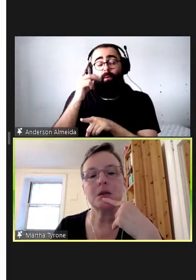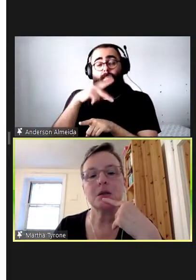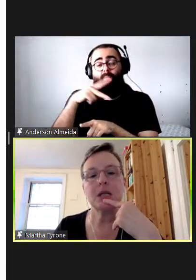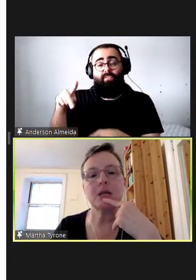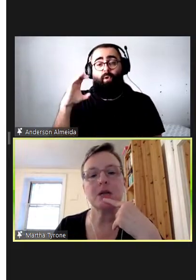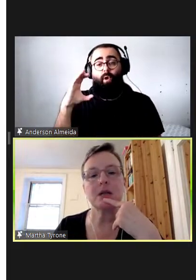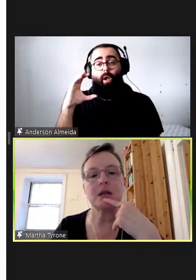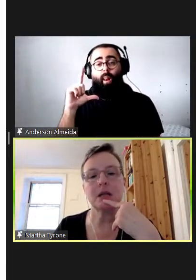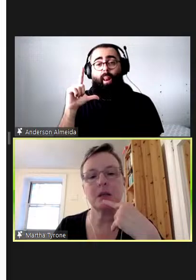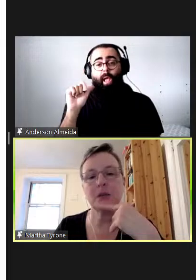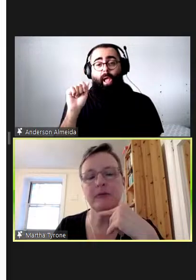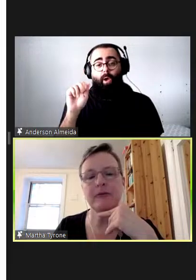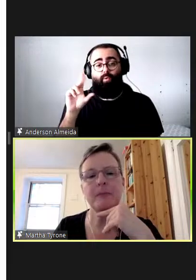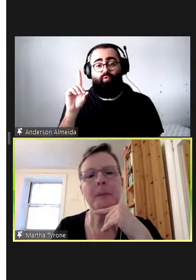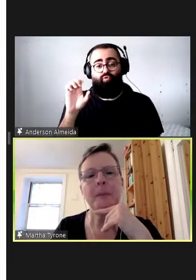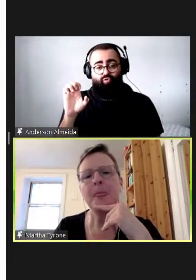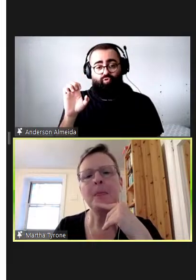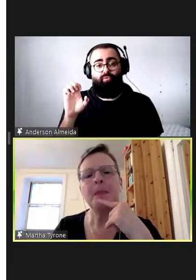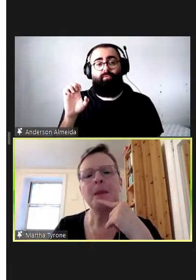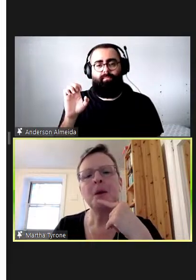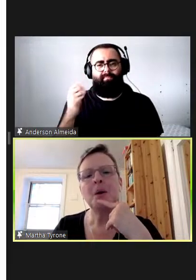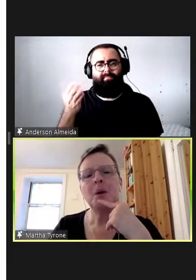in 2016, I believe,